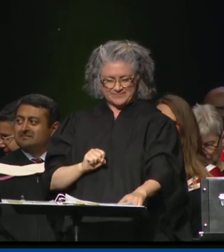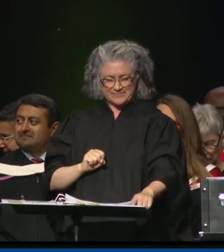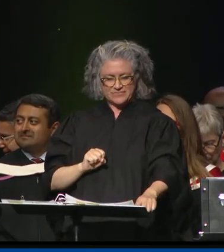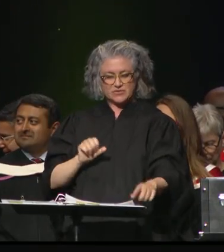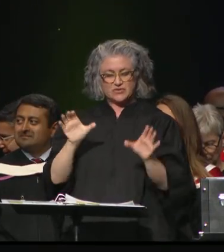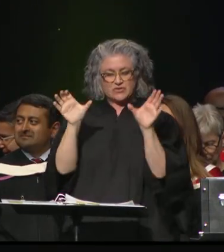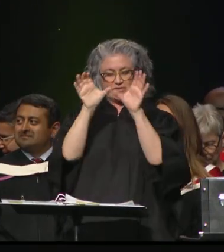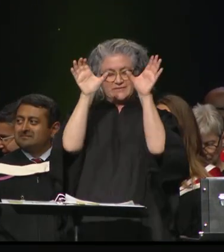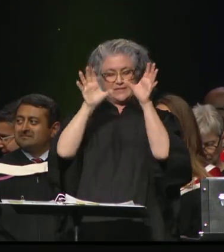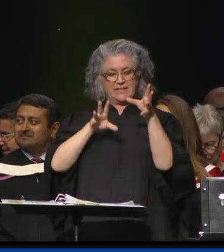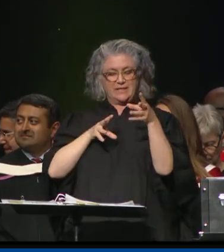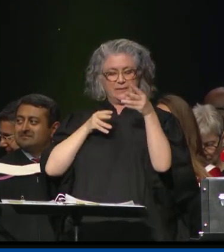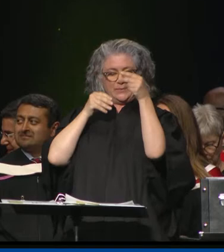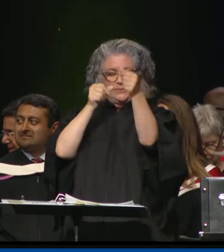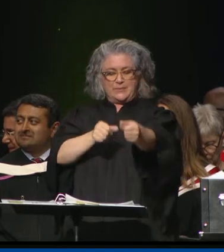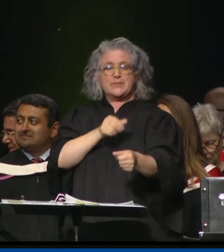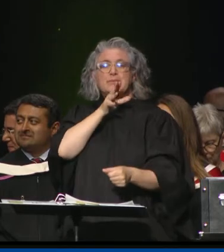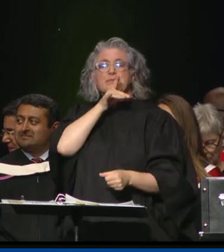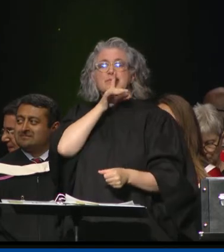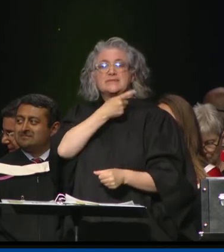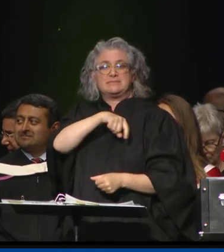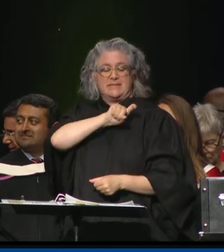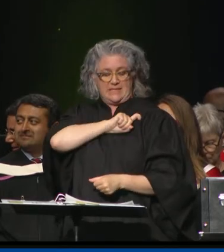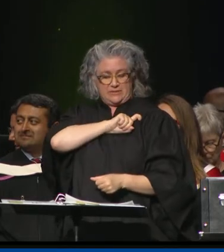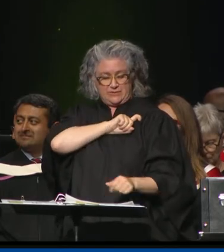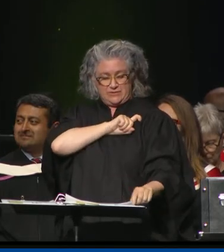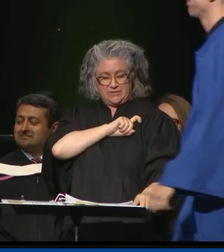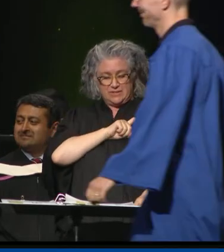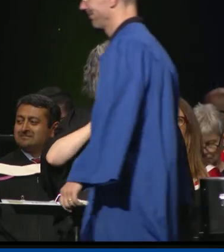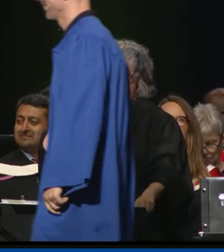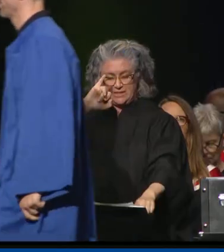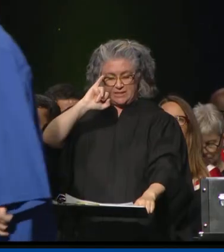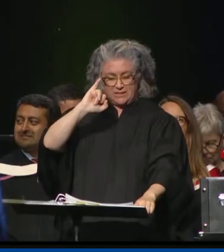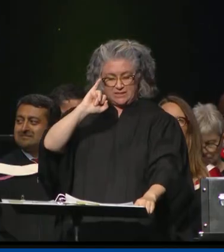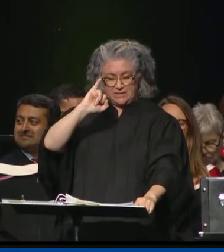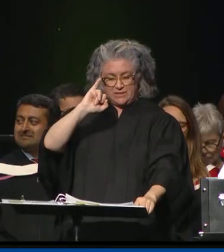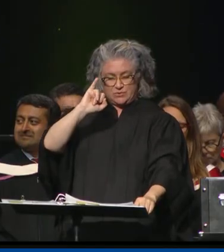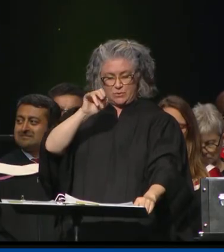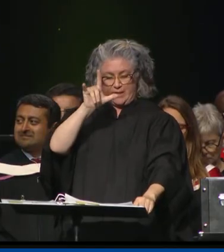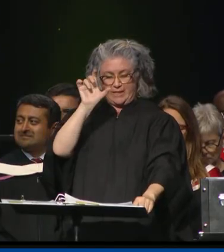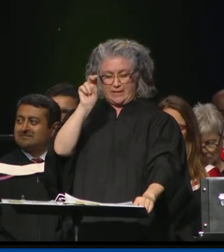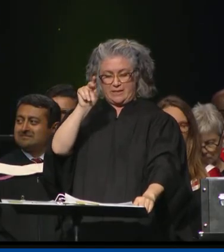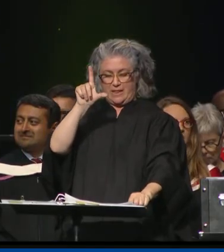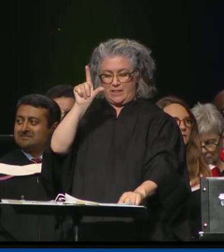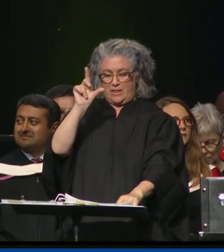Certificate in Proficiency in Spanish, Julian Lurriet.